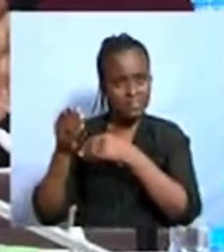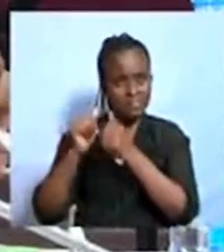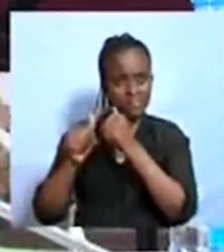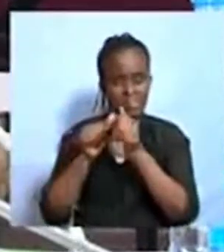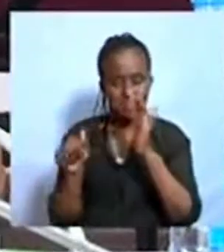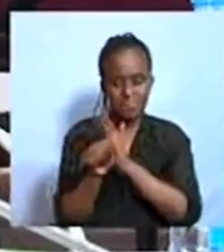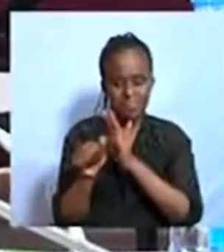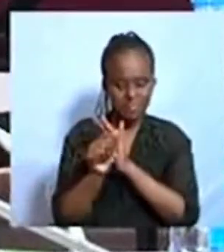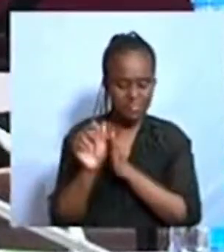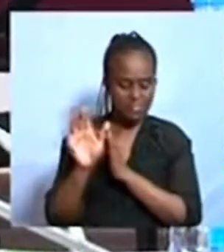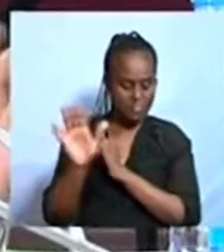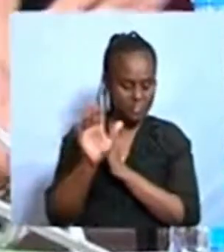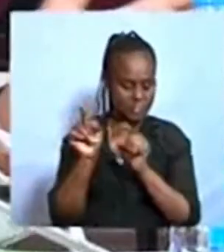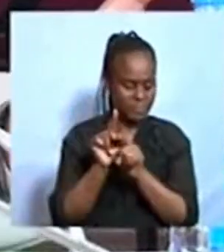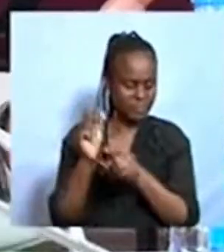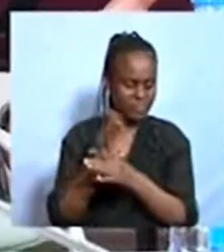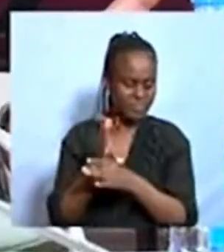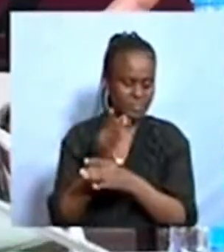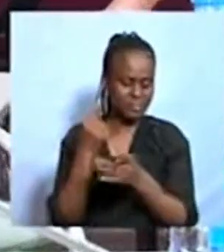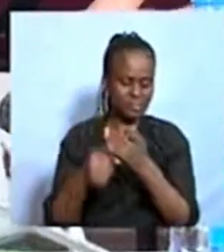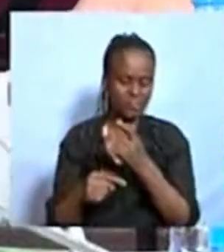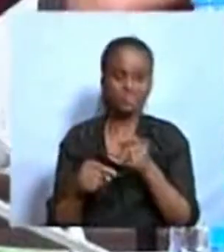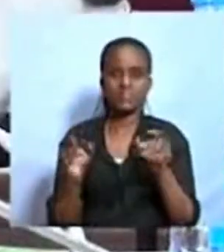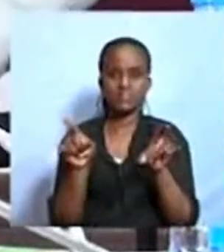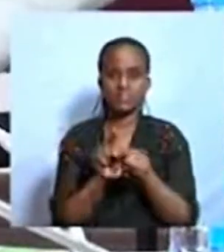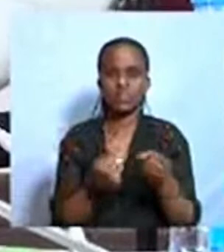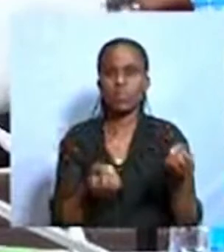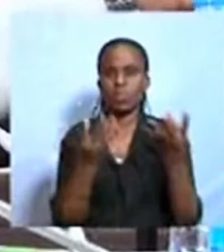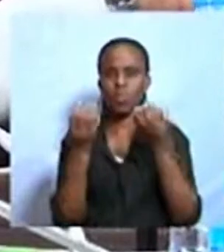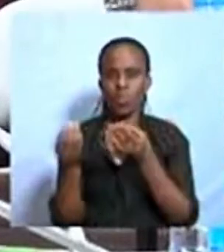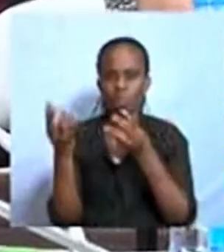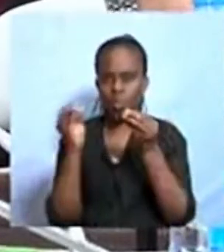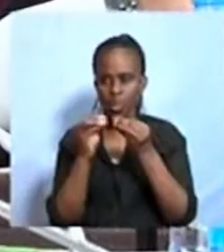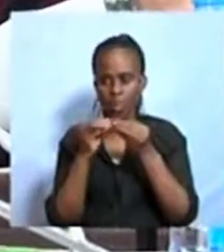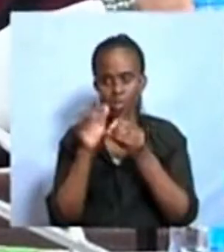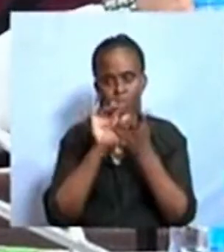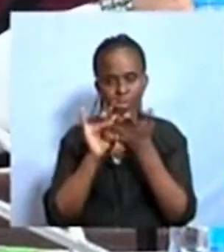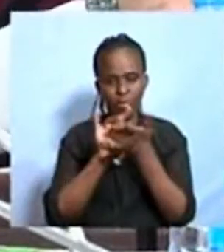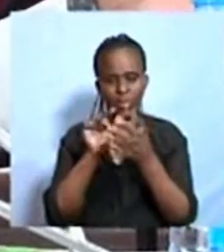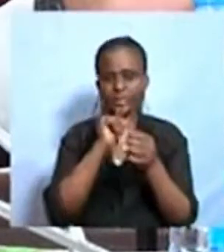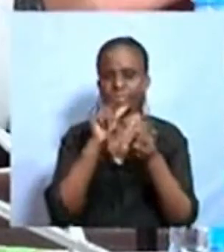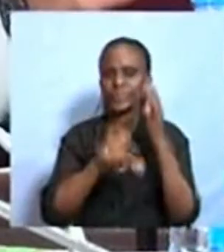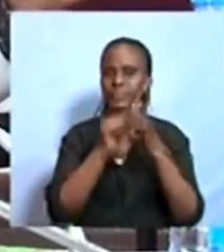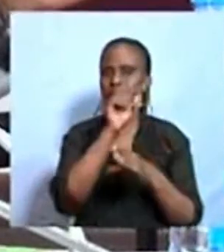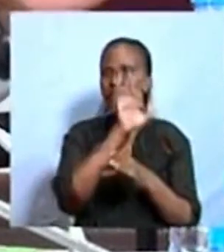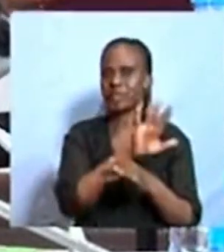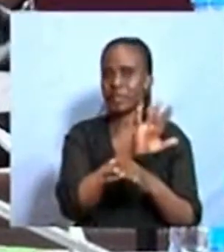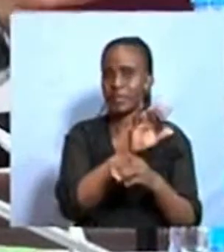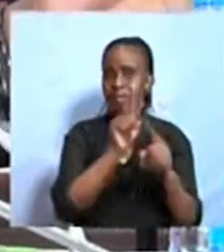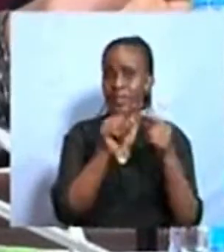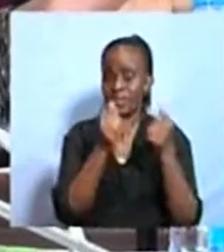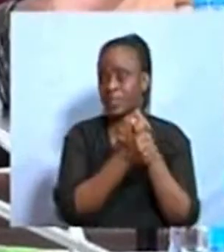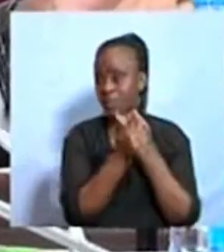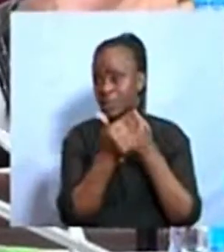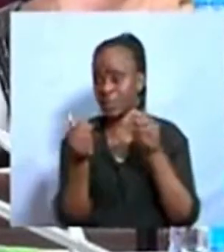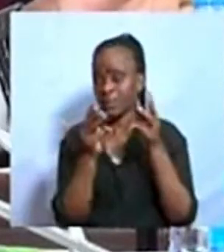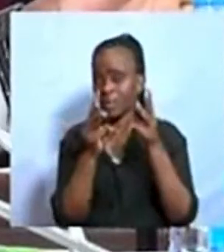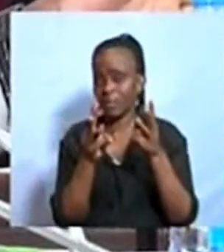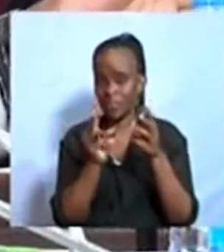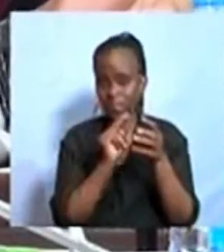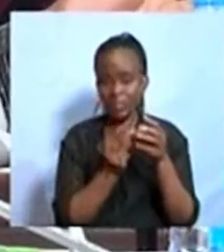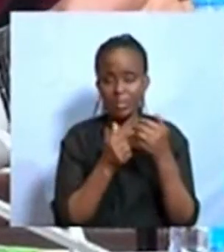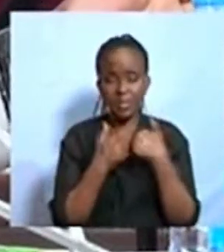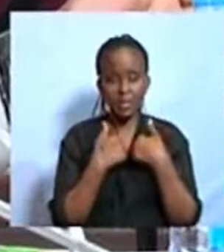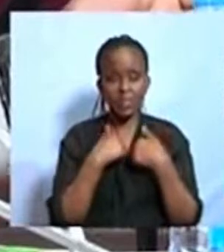privately owned, and the business that was obviously booming because medicines are not being found there. But then on the other side, we've got